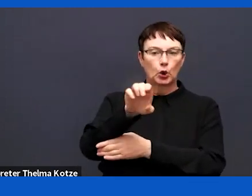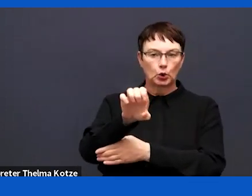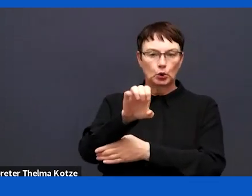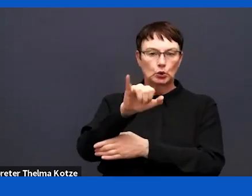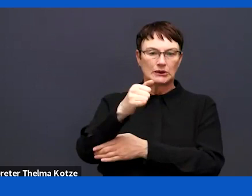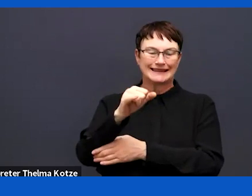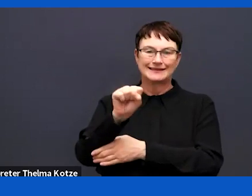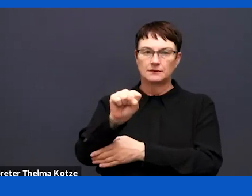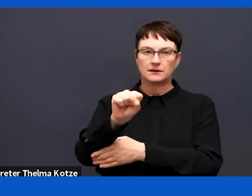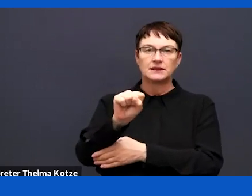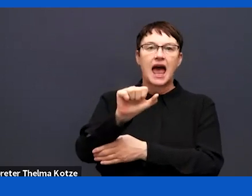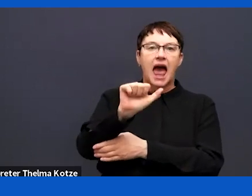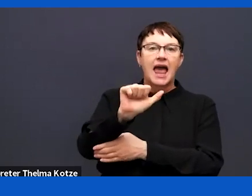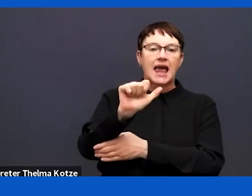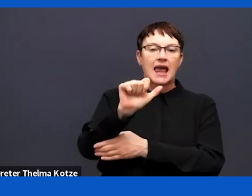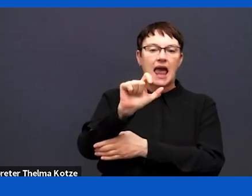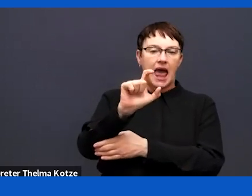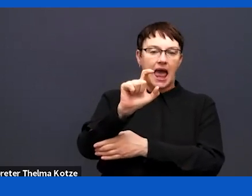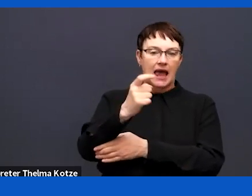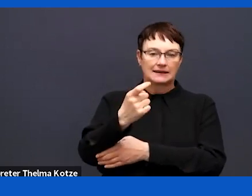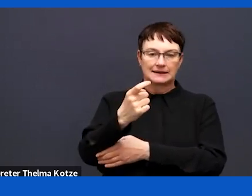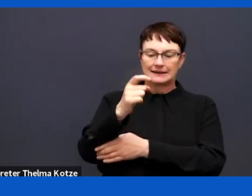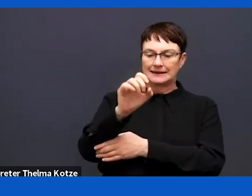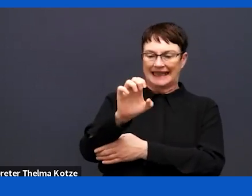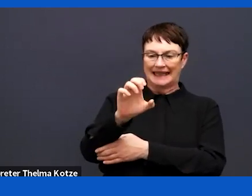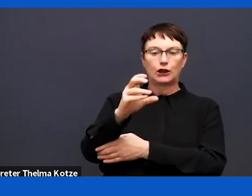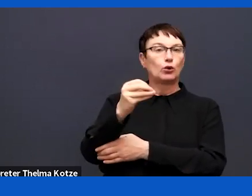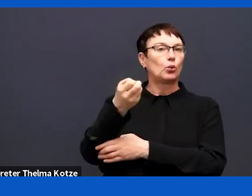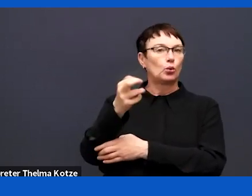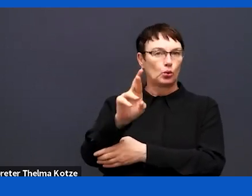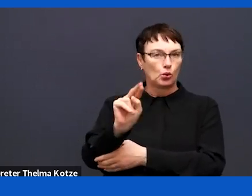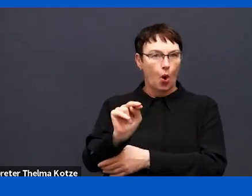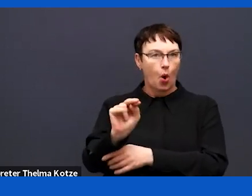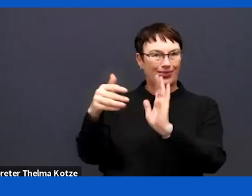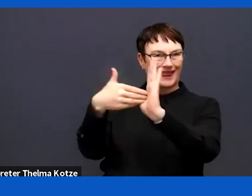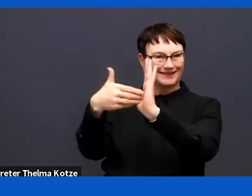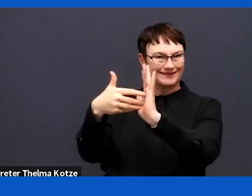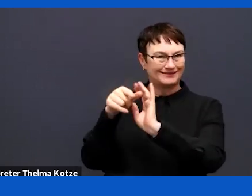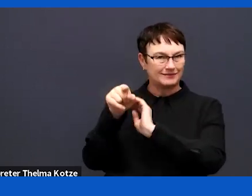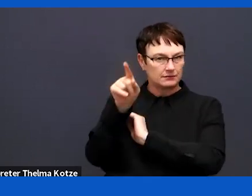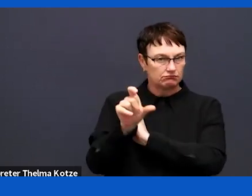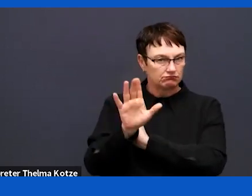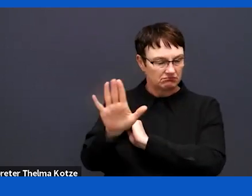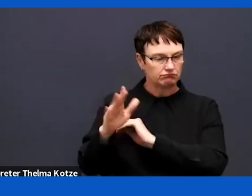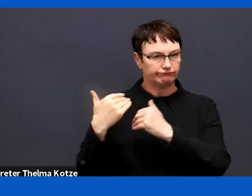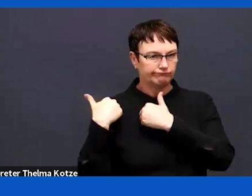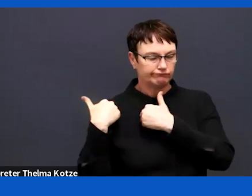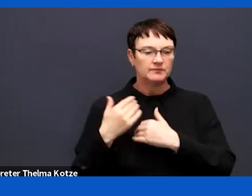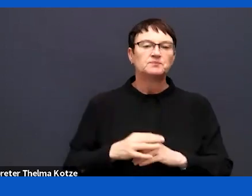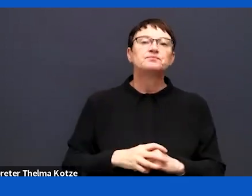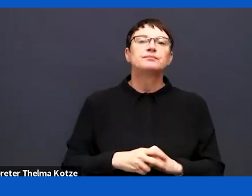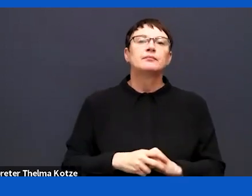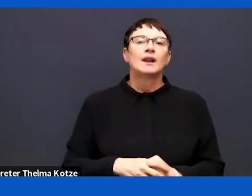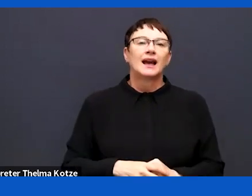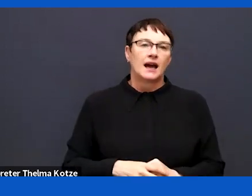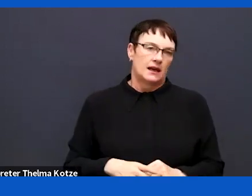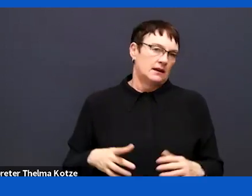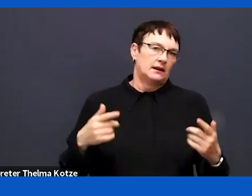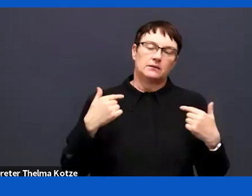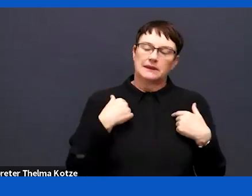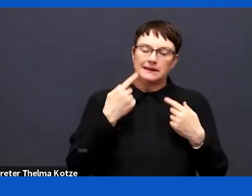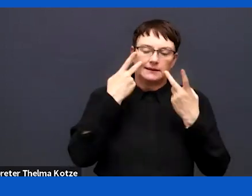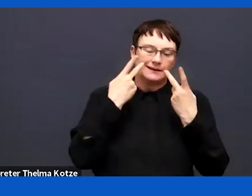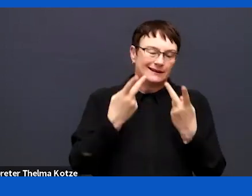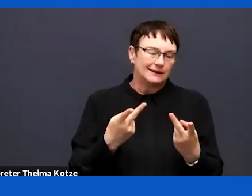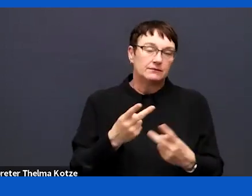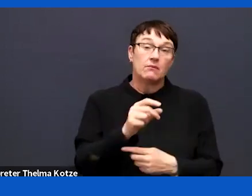I think the previous speaker said a lot about the high level things already. I think when it comes to AI